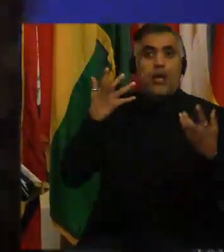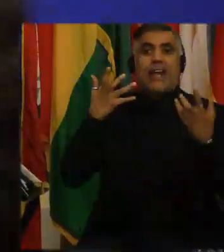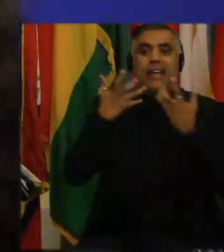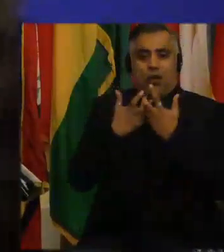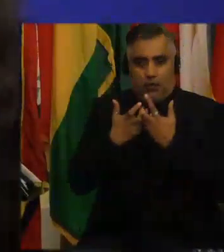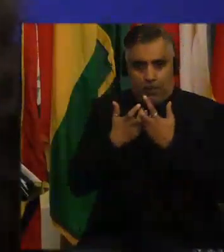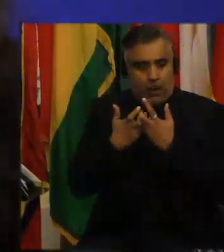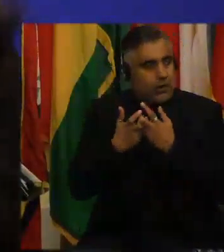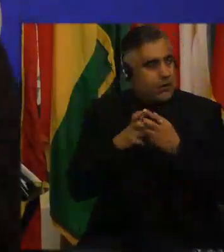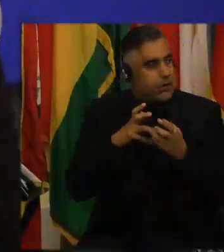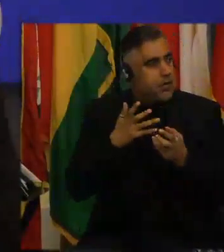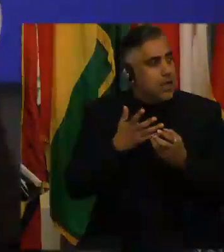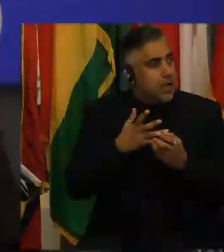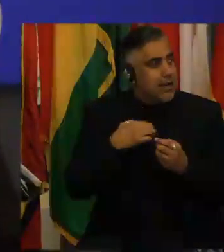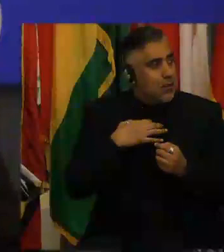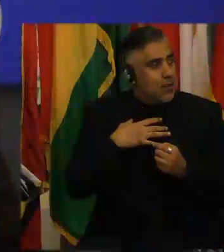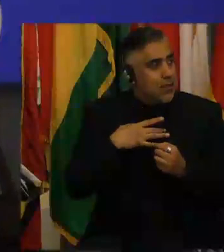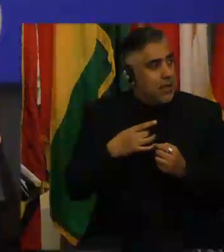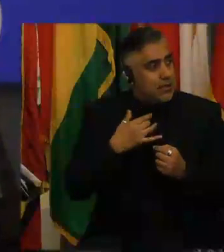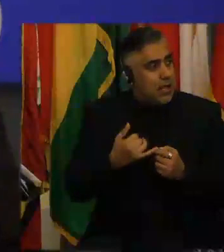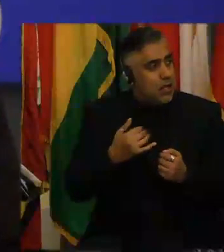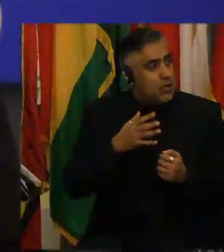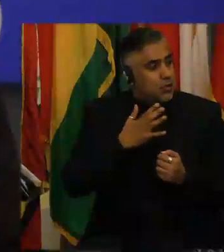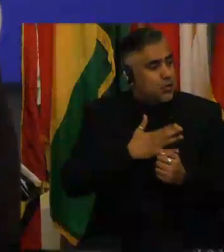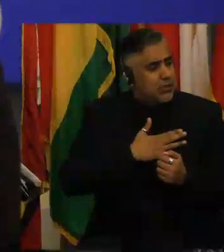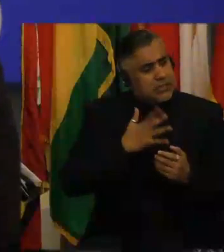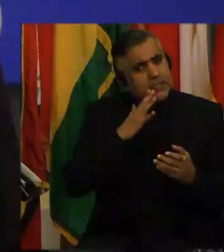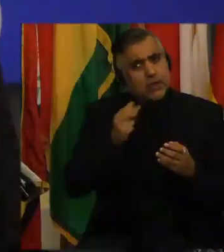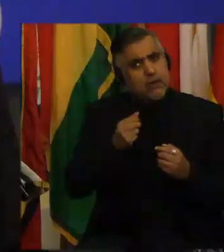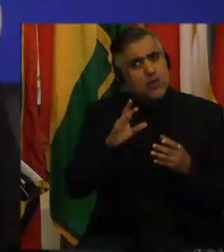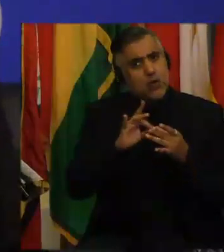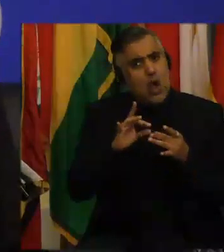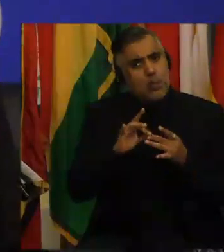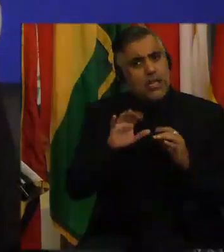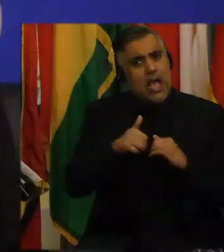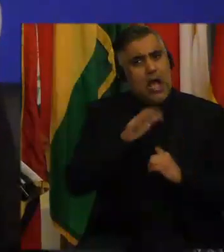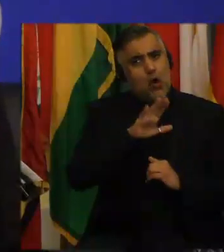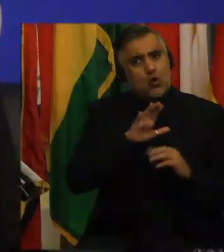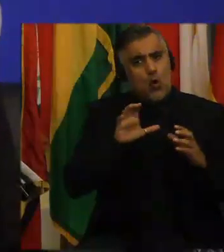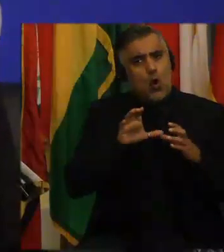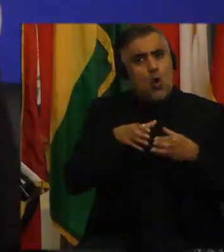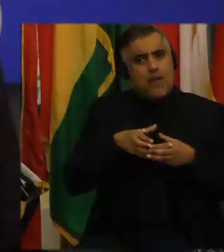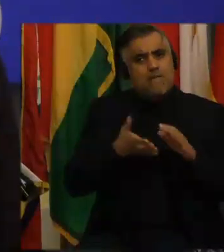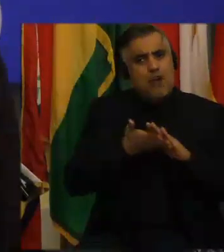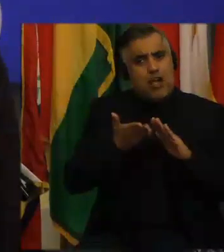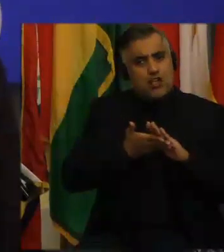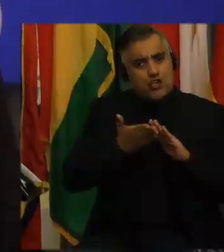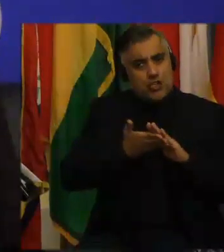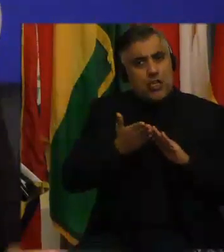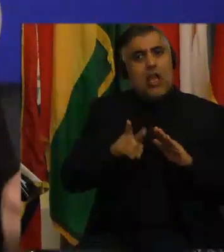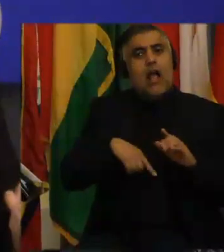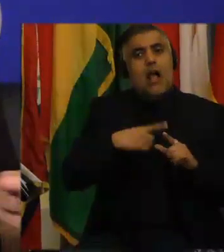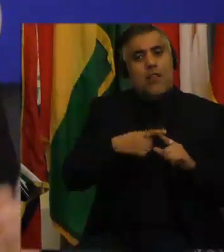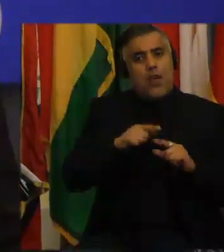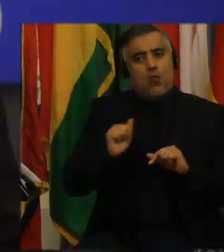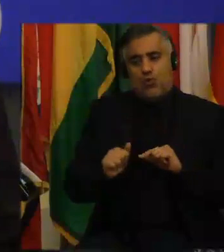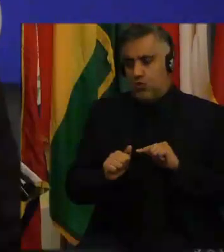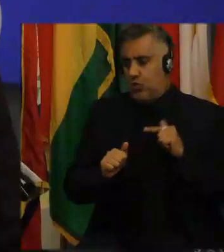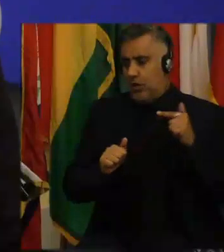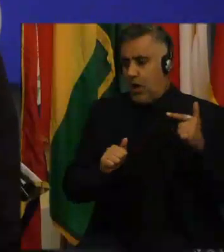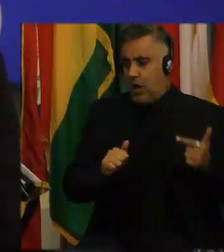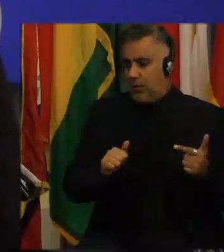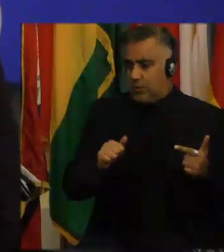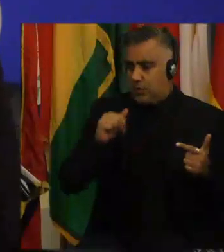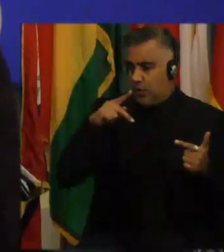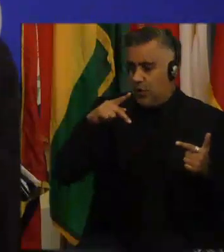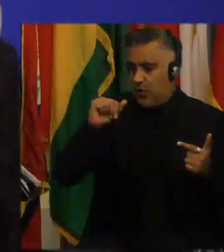to some degree to the MESIGVI. And I would like now to ask you, please, to just a few comments on how your organization functions, and then we'll turn it over to Paloma Brown